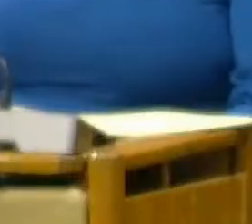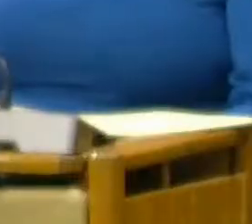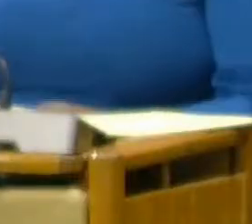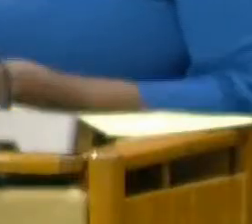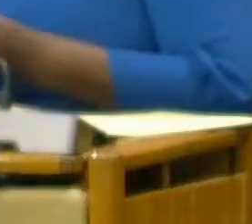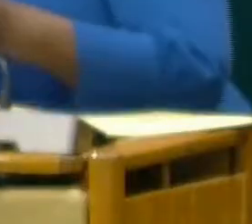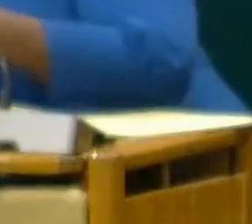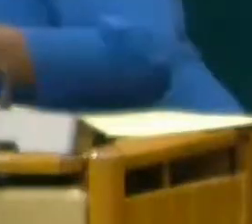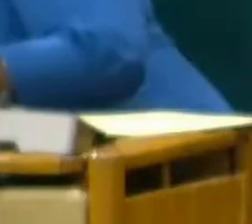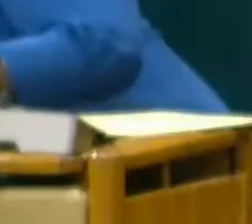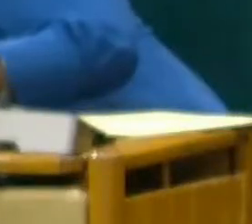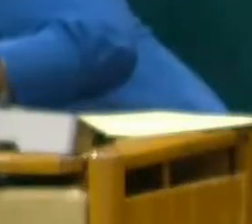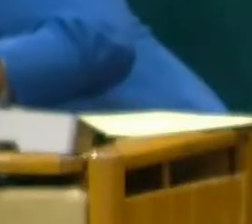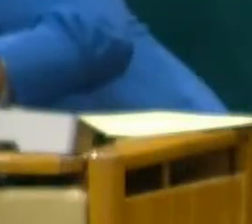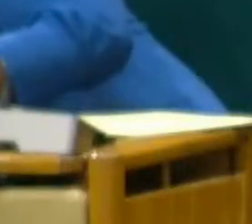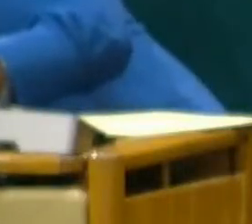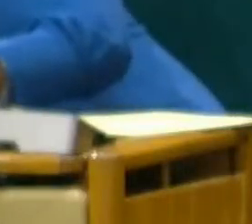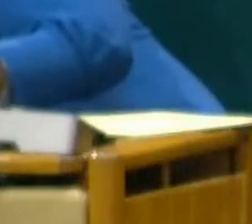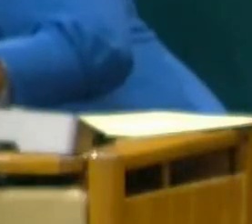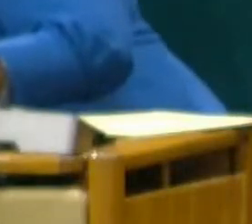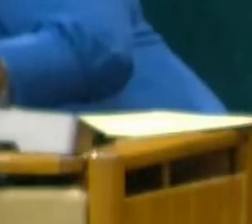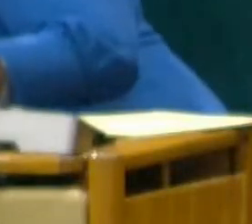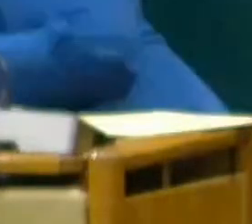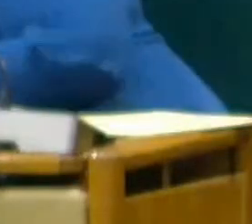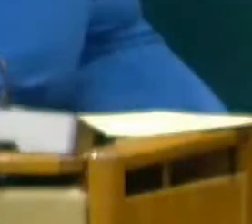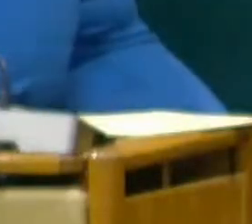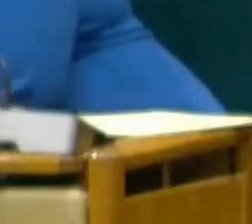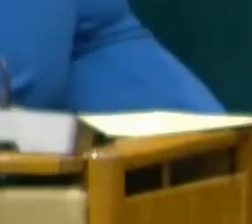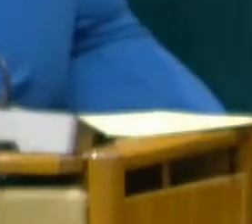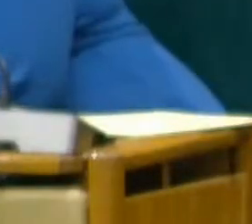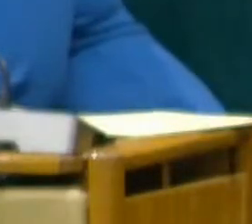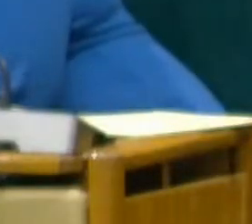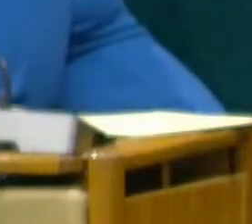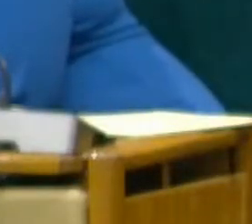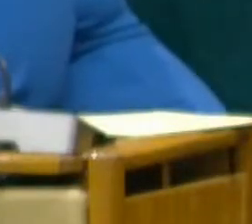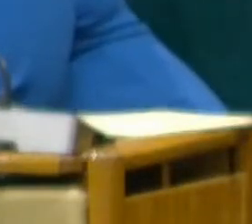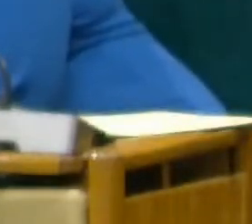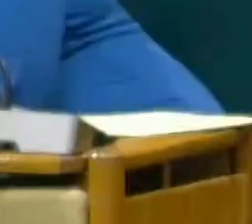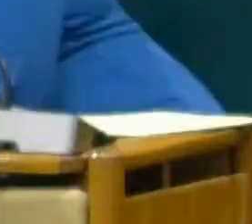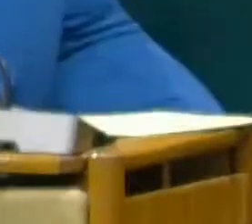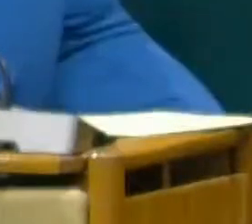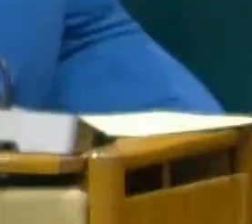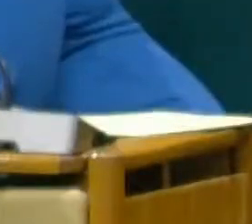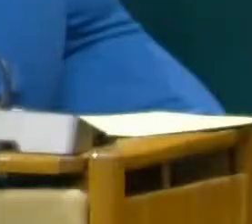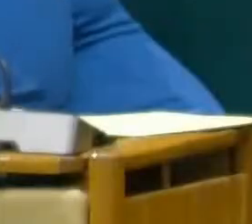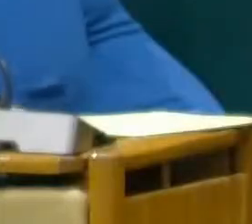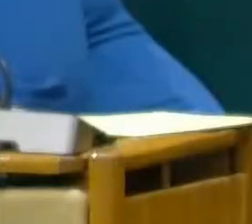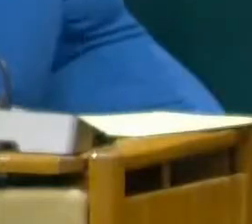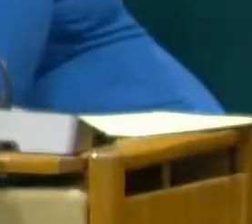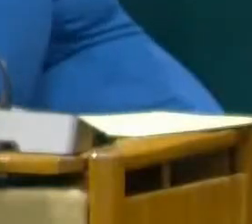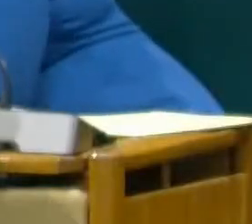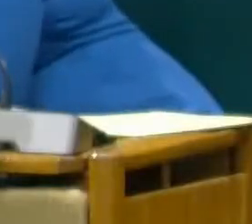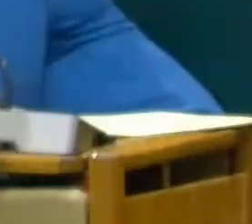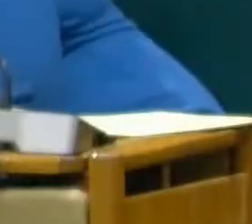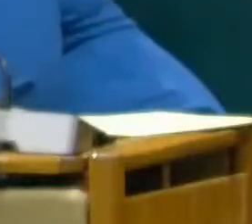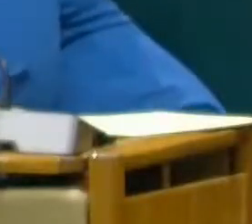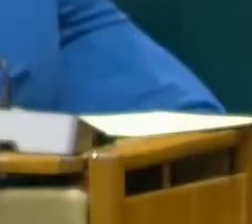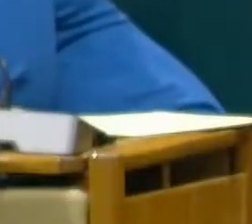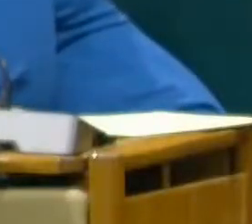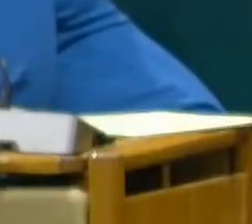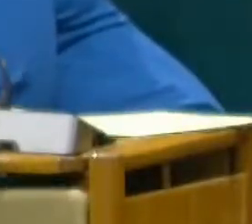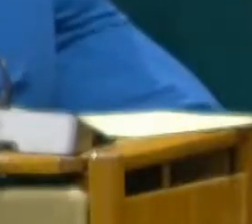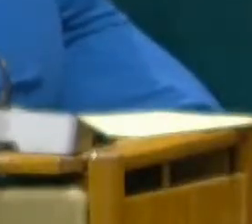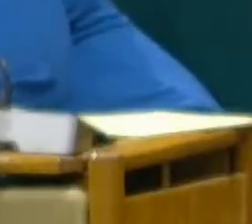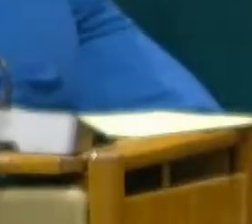improvements to physical infrastructure, we have implemented merit-based promotional pathways to reward excellence,